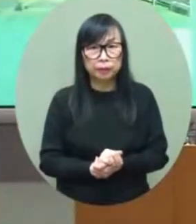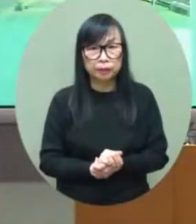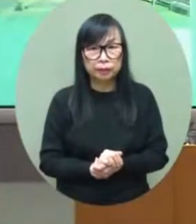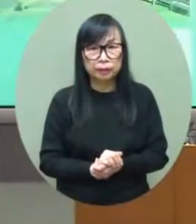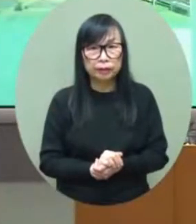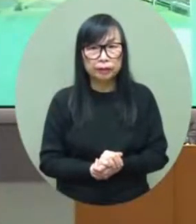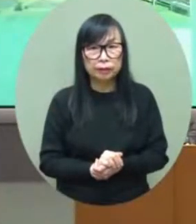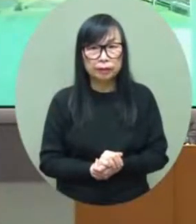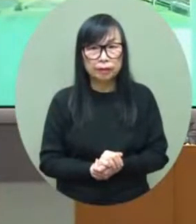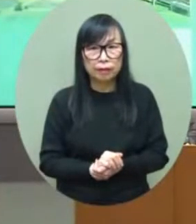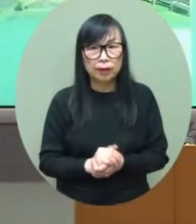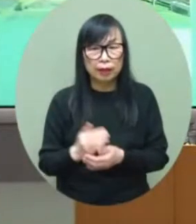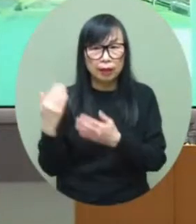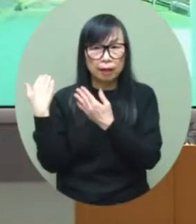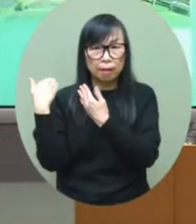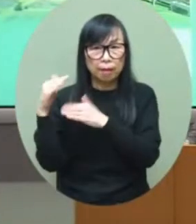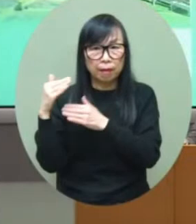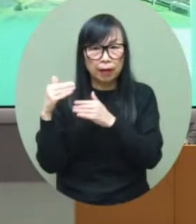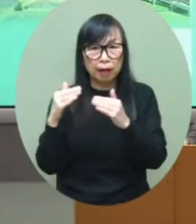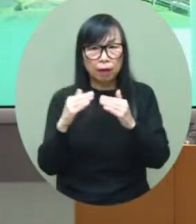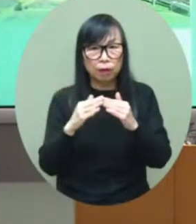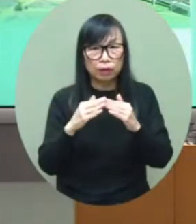testing facilities.